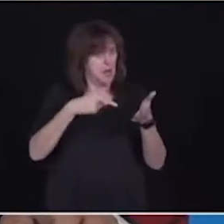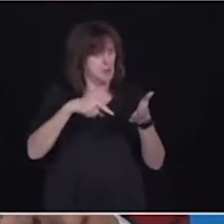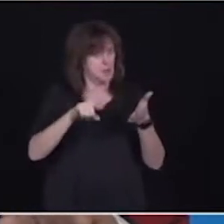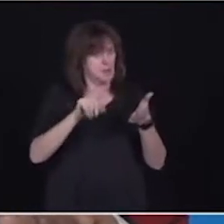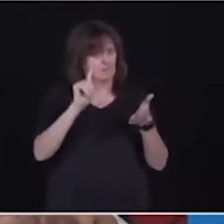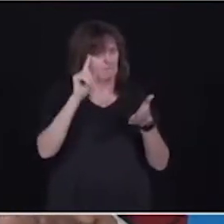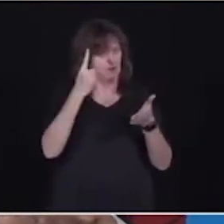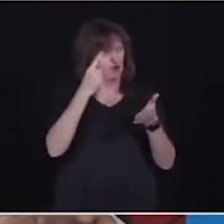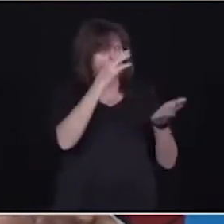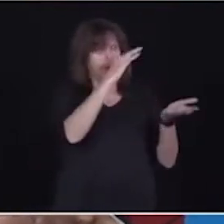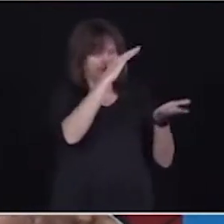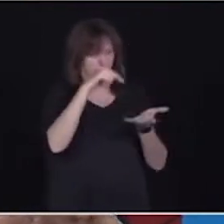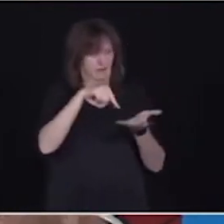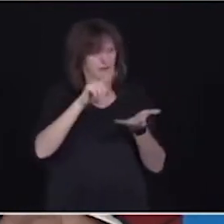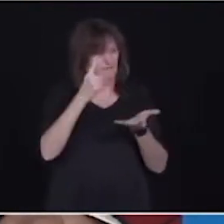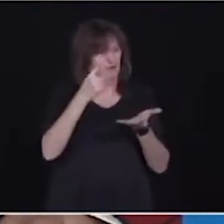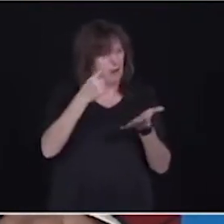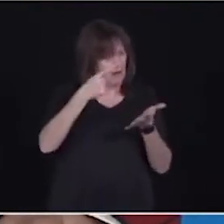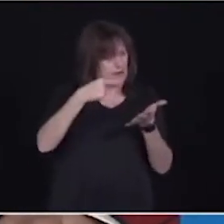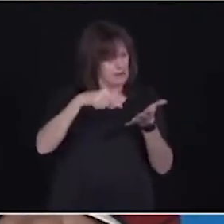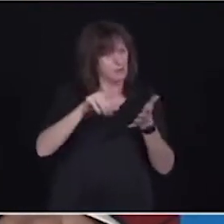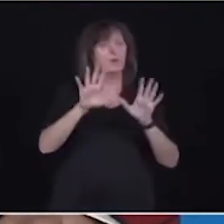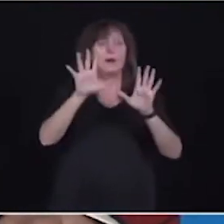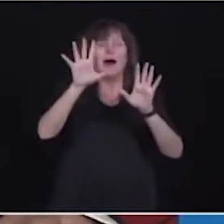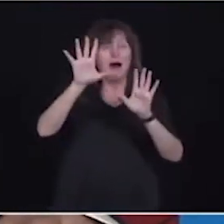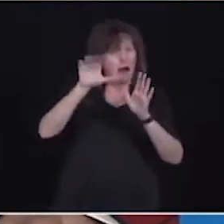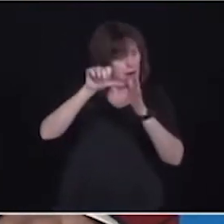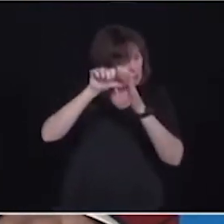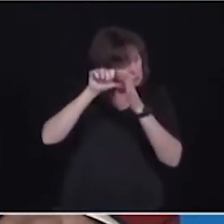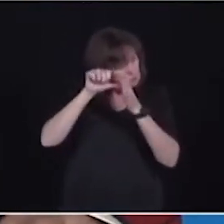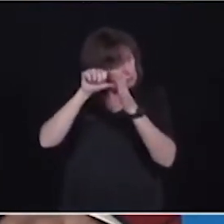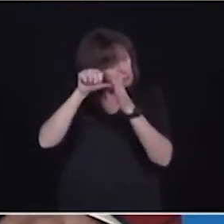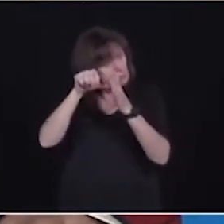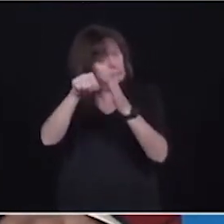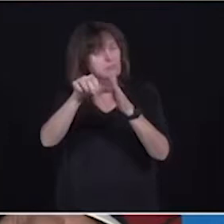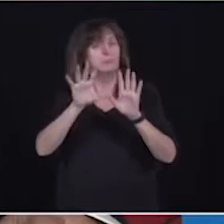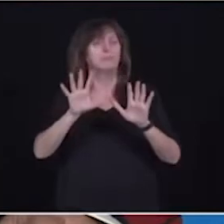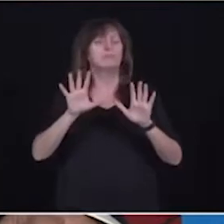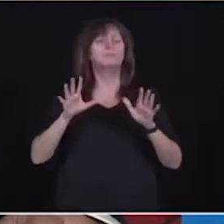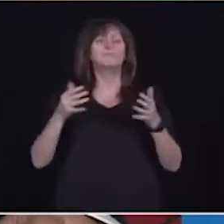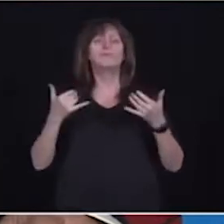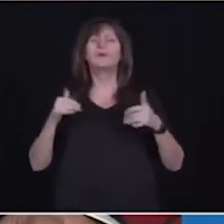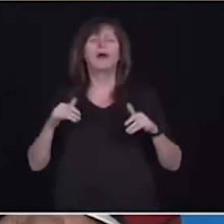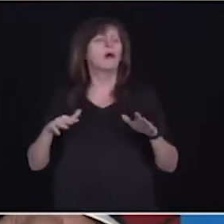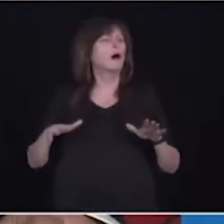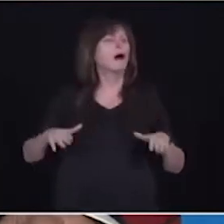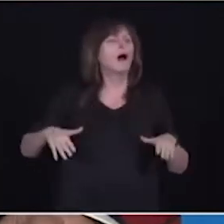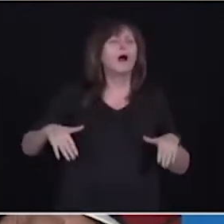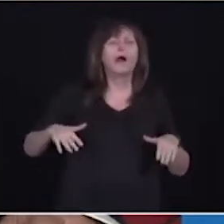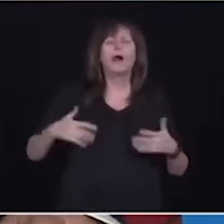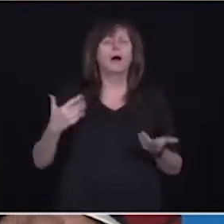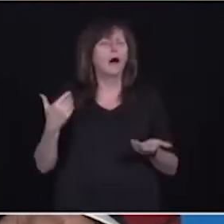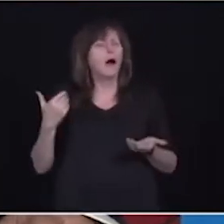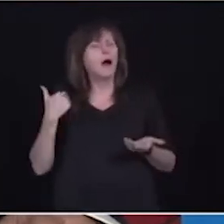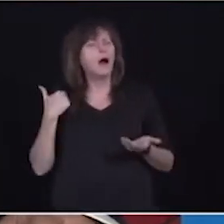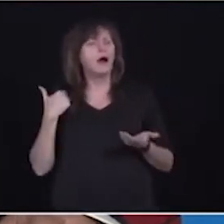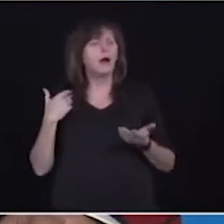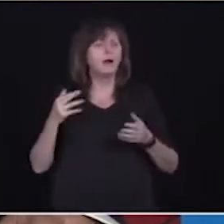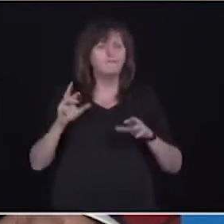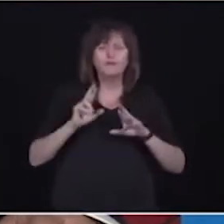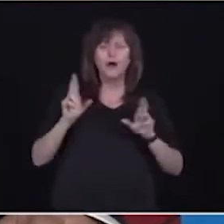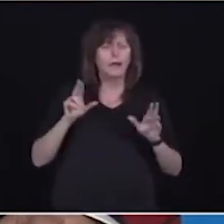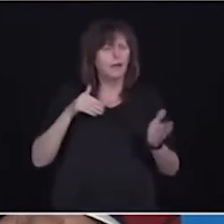still very far, and I got to repeat that, very far from having the millions of vaccines we need